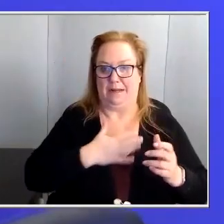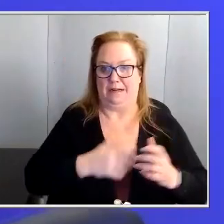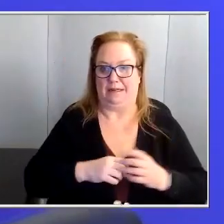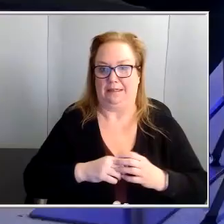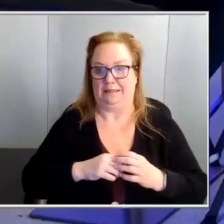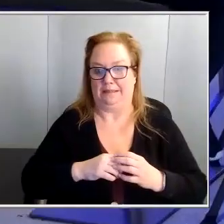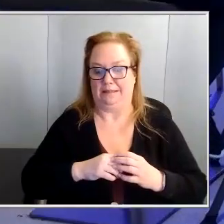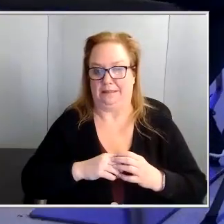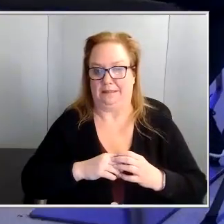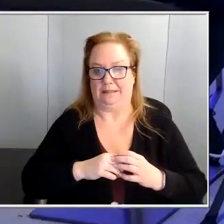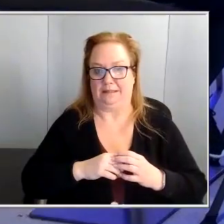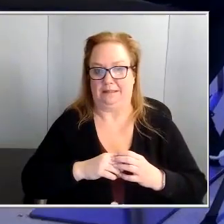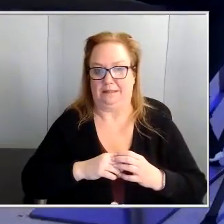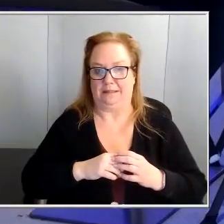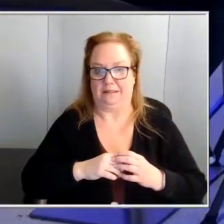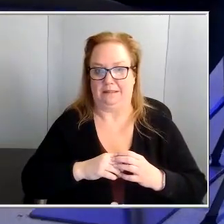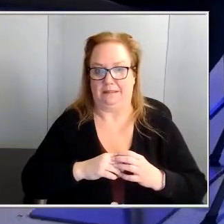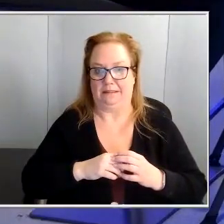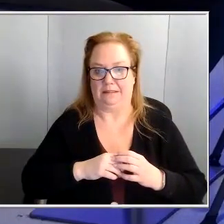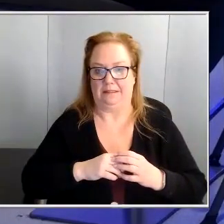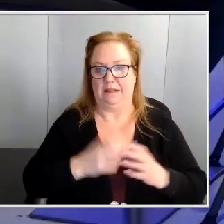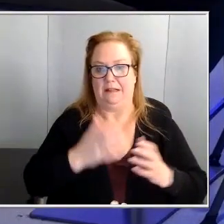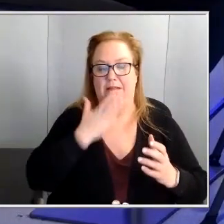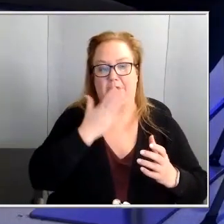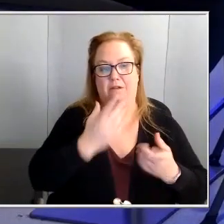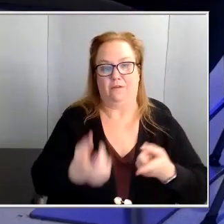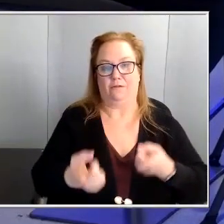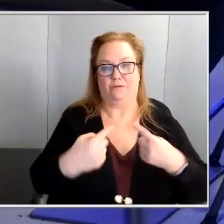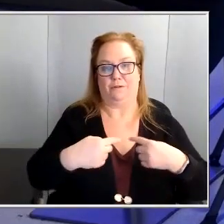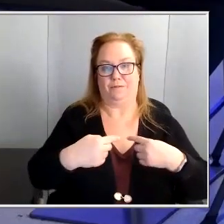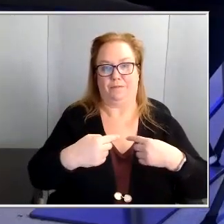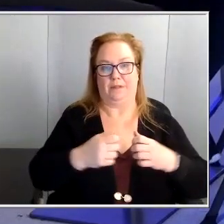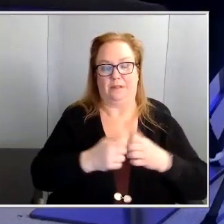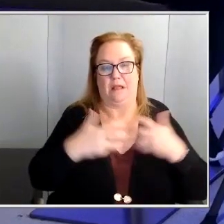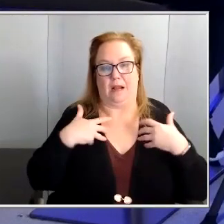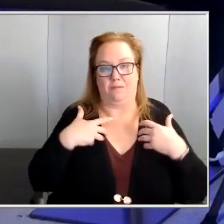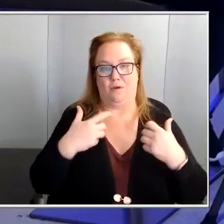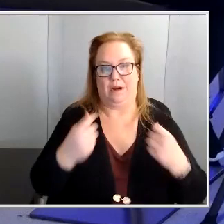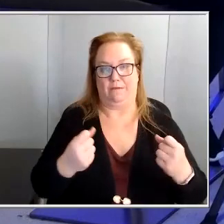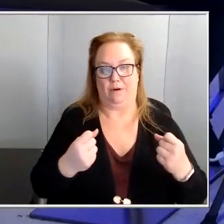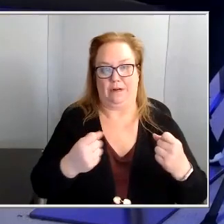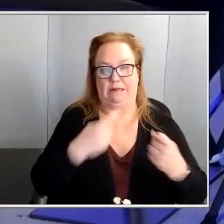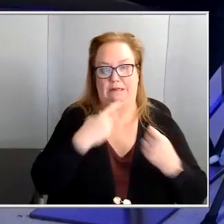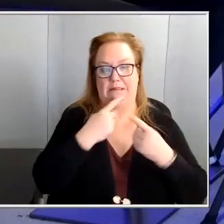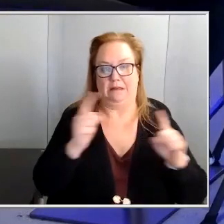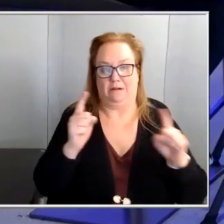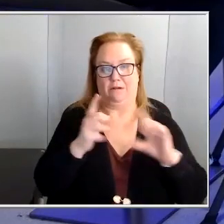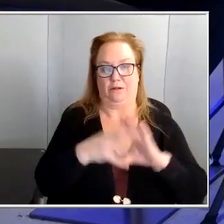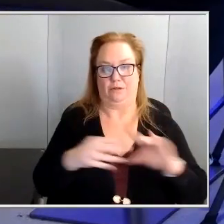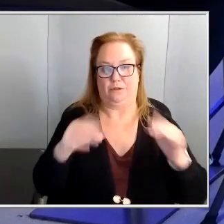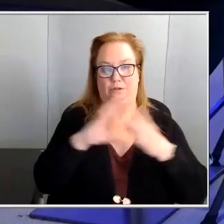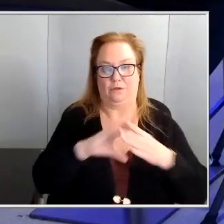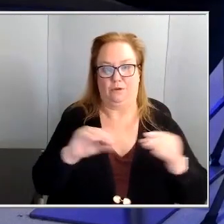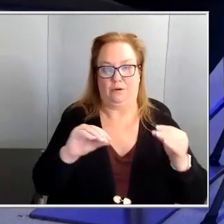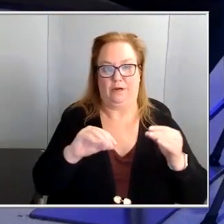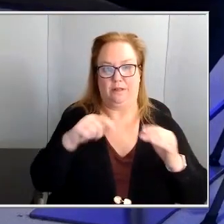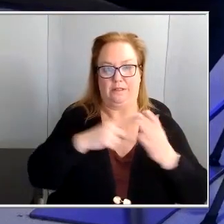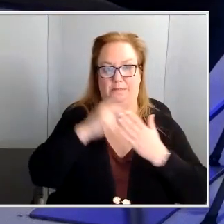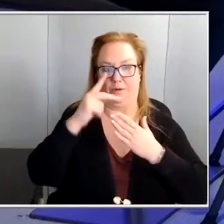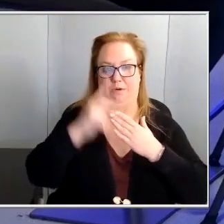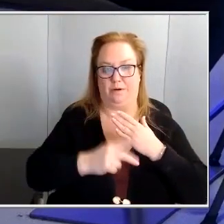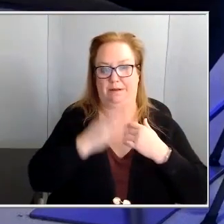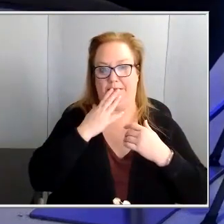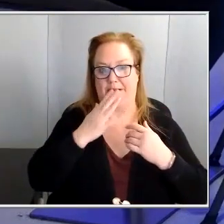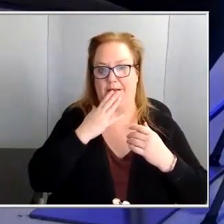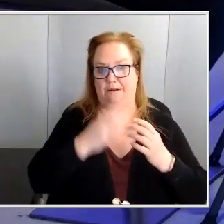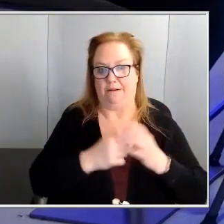We're delighted you're on the program, so thank you for being here, because it takes a lot of bravery to tell this type of story on this program. So thank you for that. That